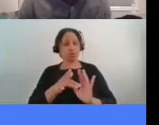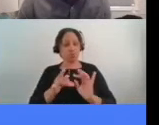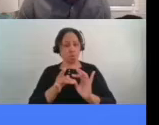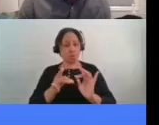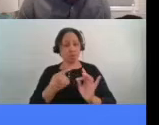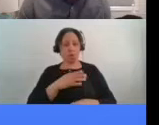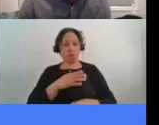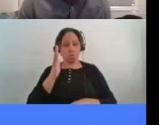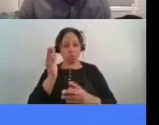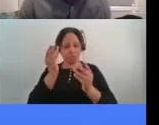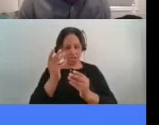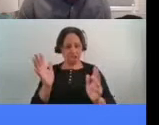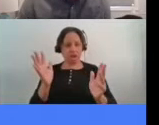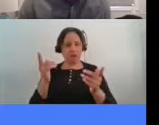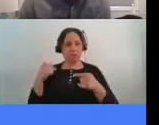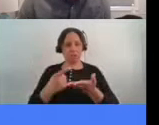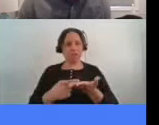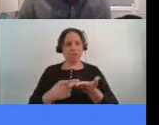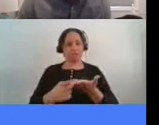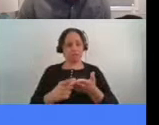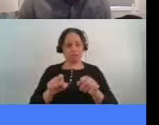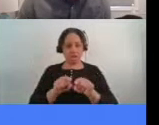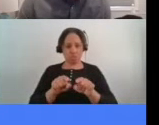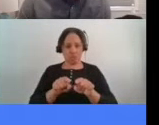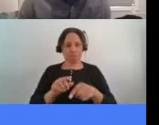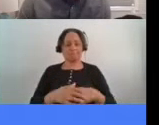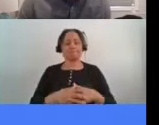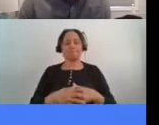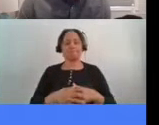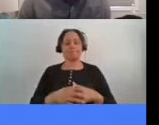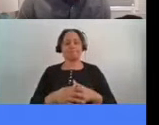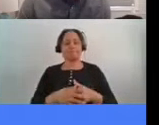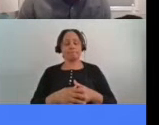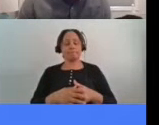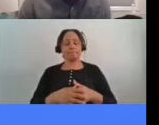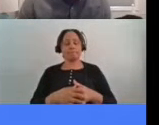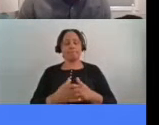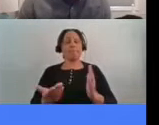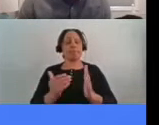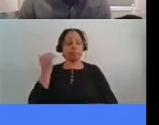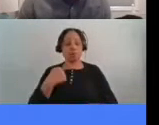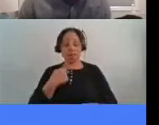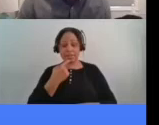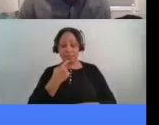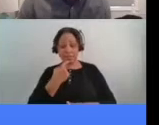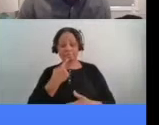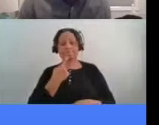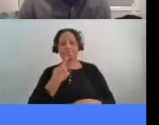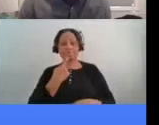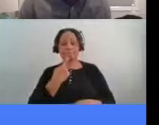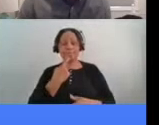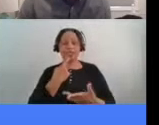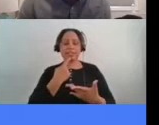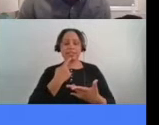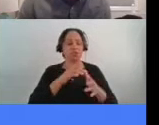this conversation as well. And so, again, as I had mentioned, it's going to be beyond faith-based, and we are very fortunate to